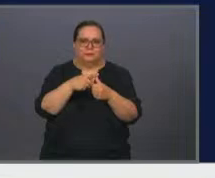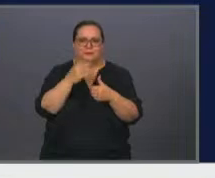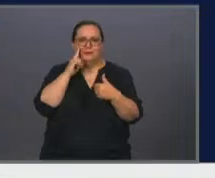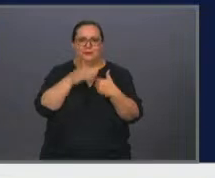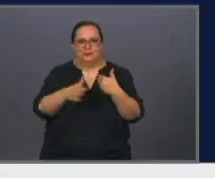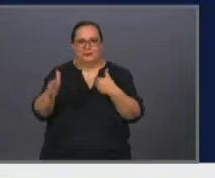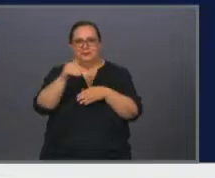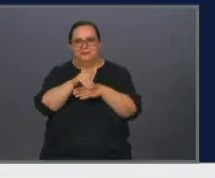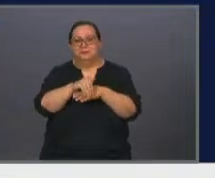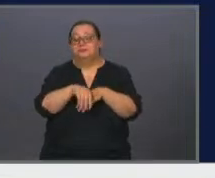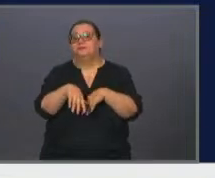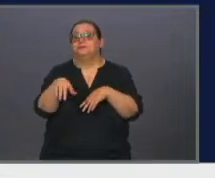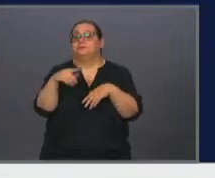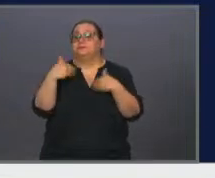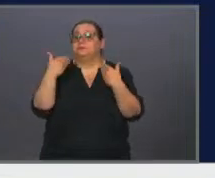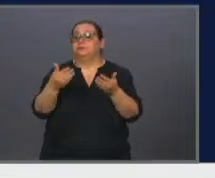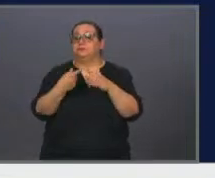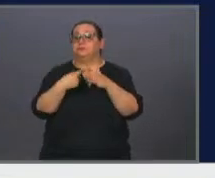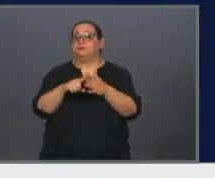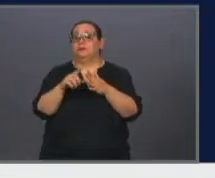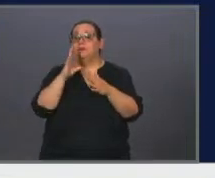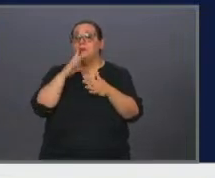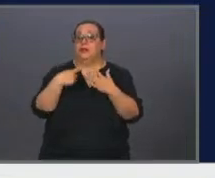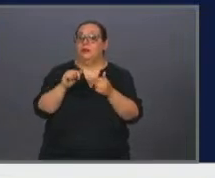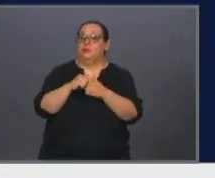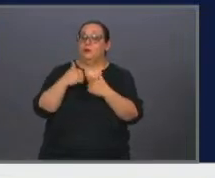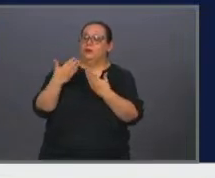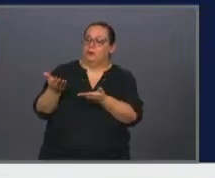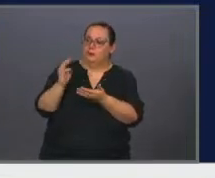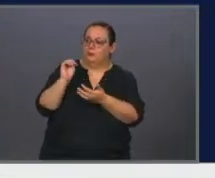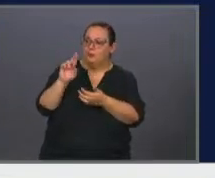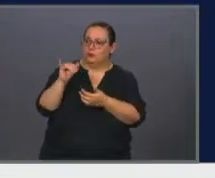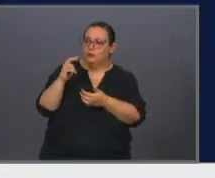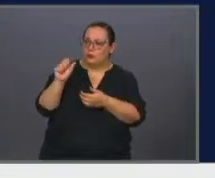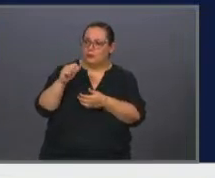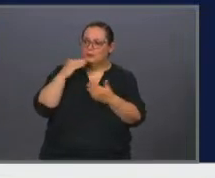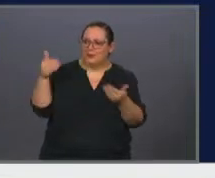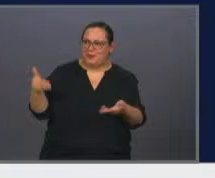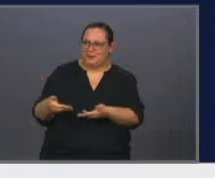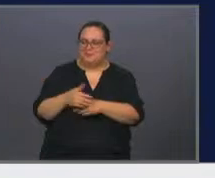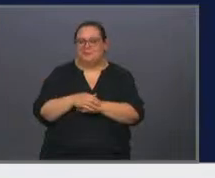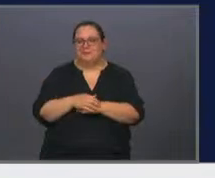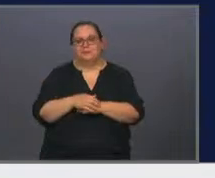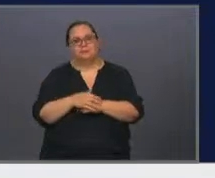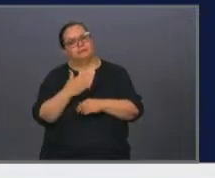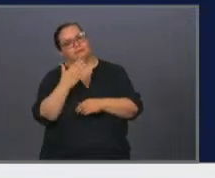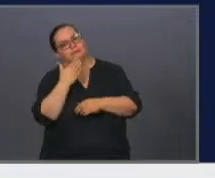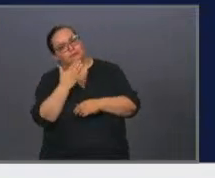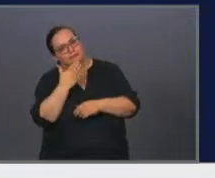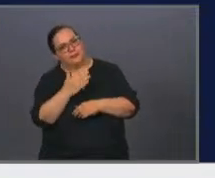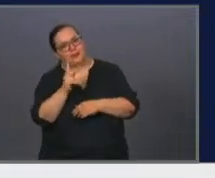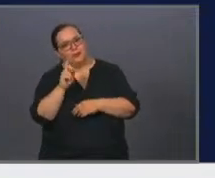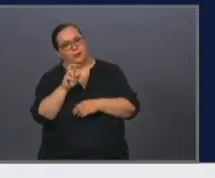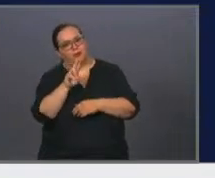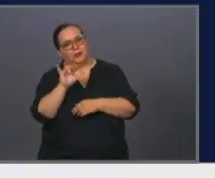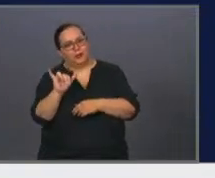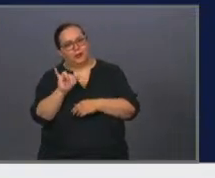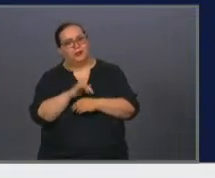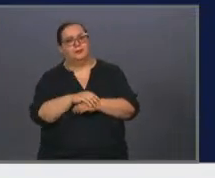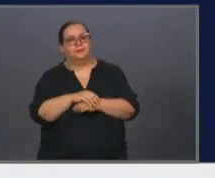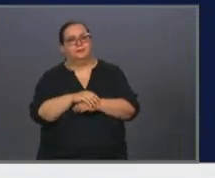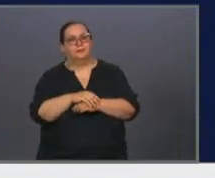let's get started. And we'll begin with you, Mr. Jones. Welcome. Thank you, Kerry.